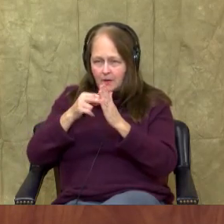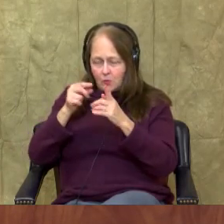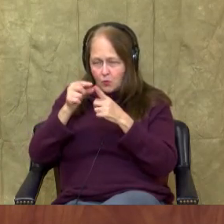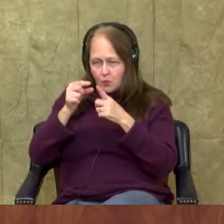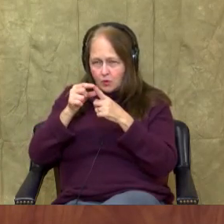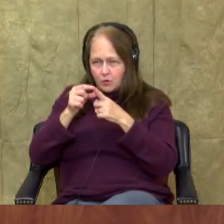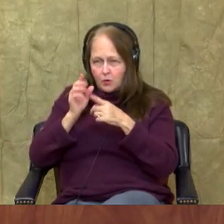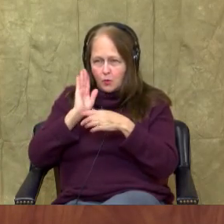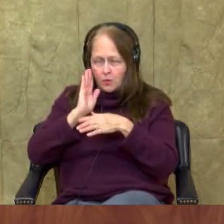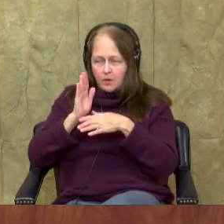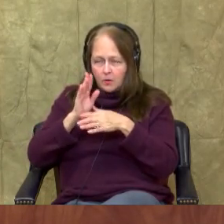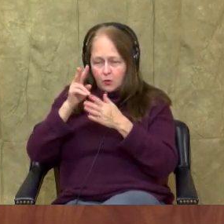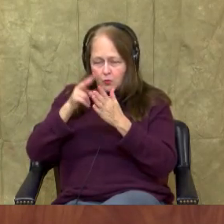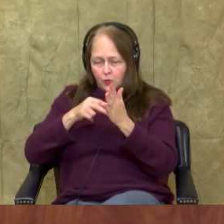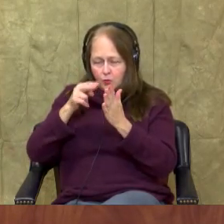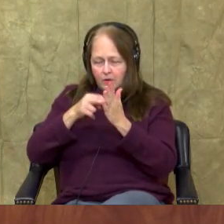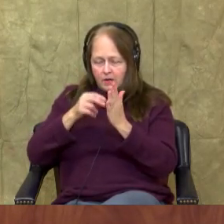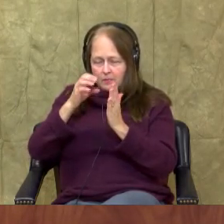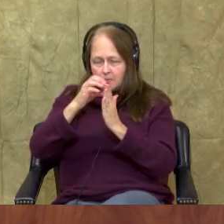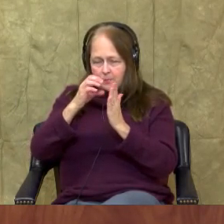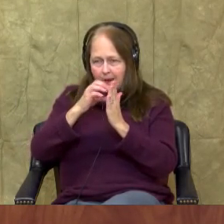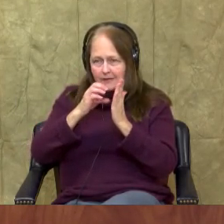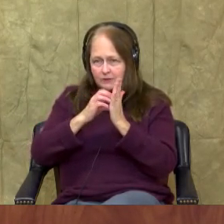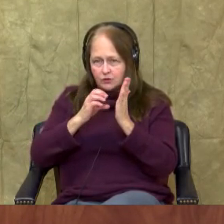some of them are going to be reading passages.